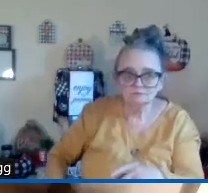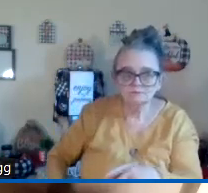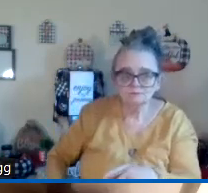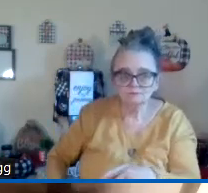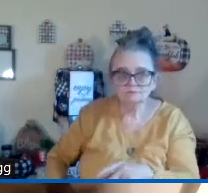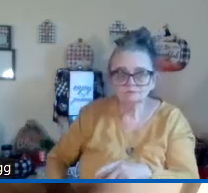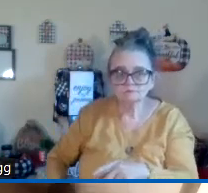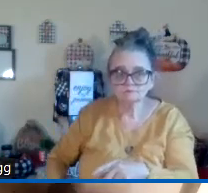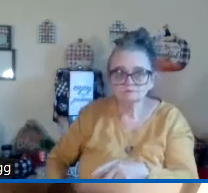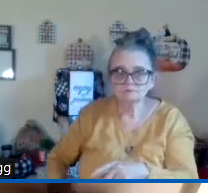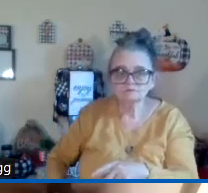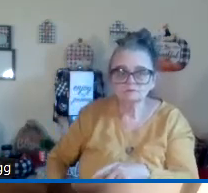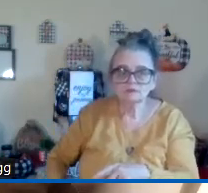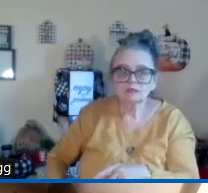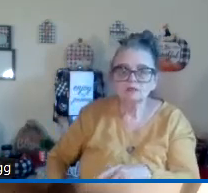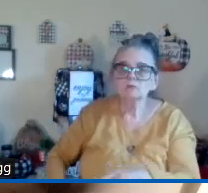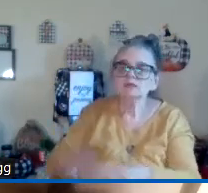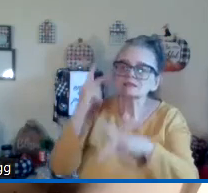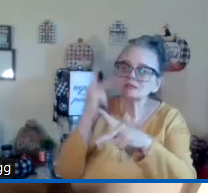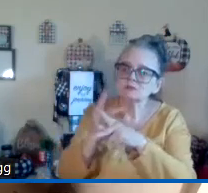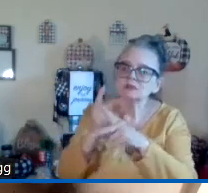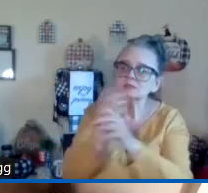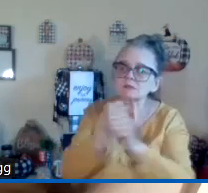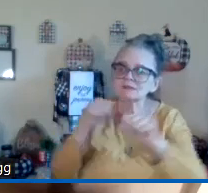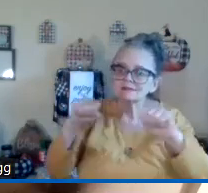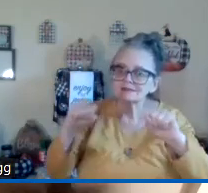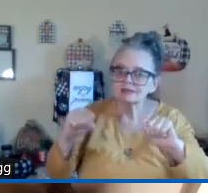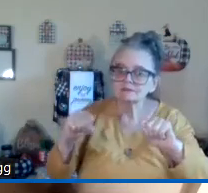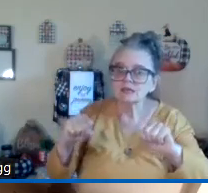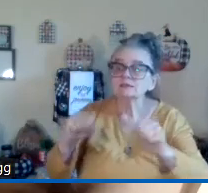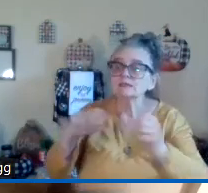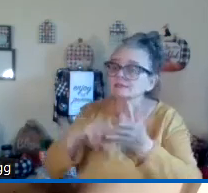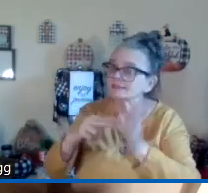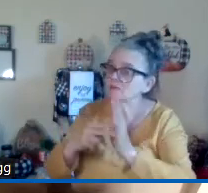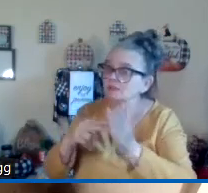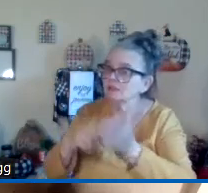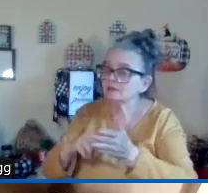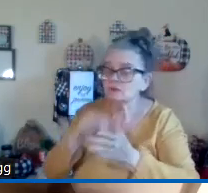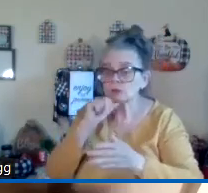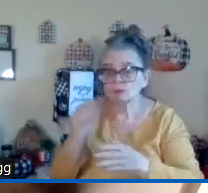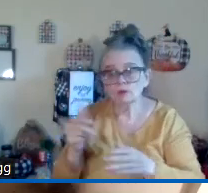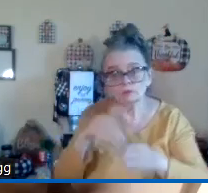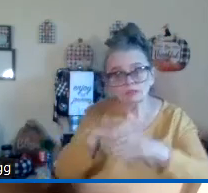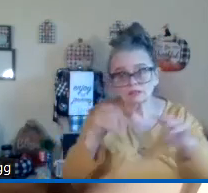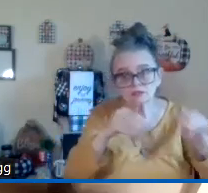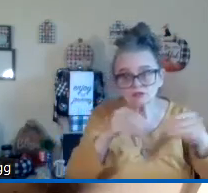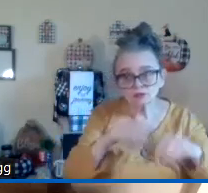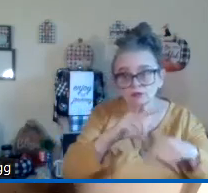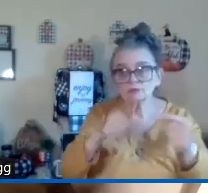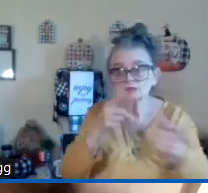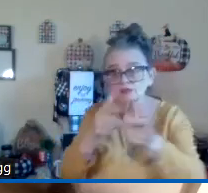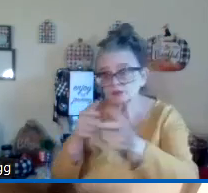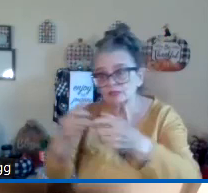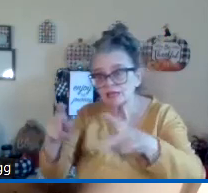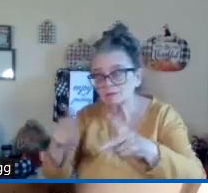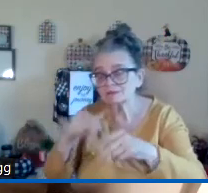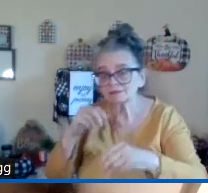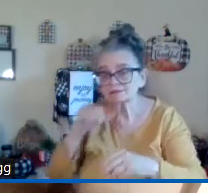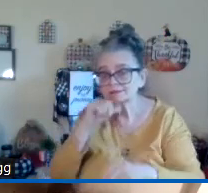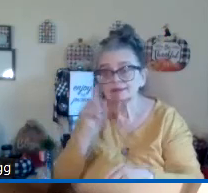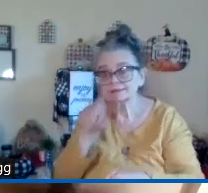in Jeremiah 17, verse 9, it says, the heart is deceitful above